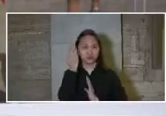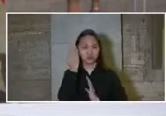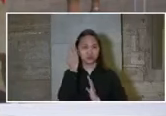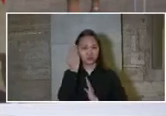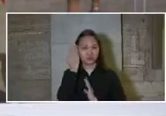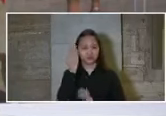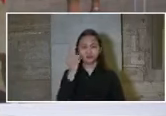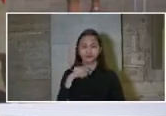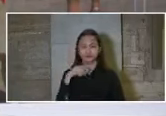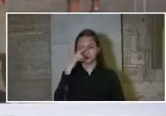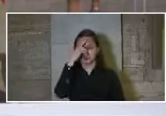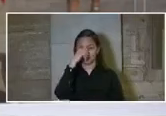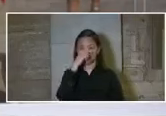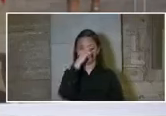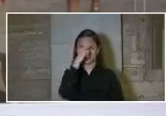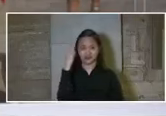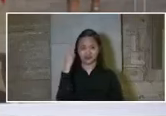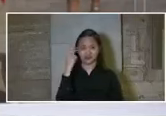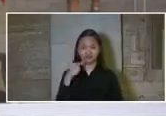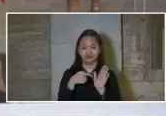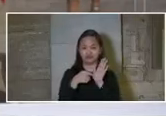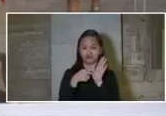Katoliko natin.